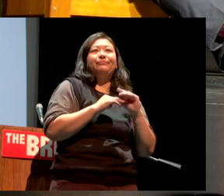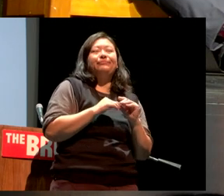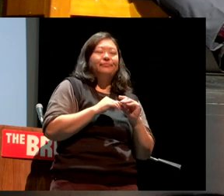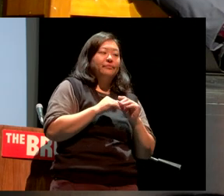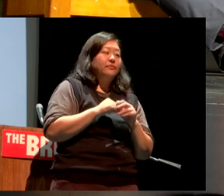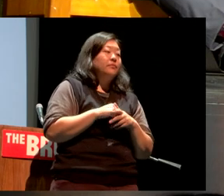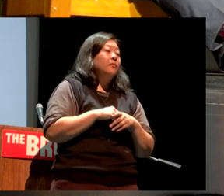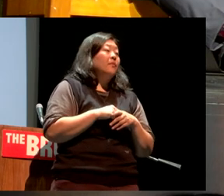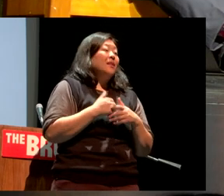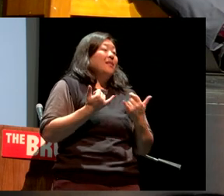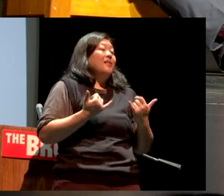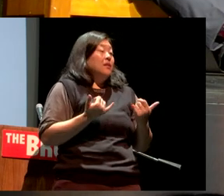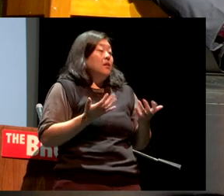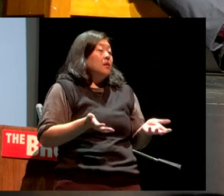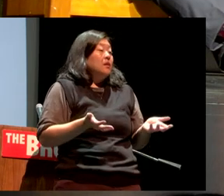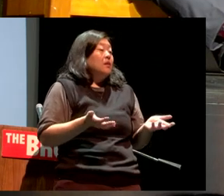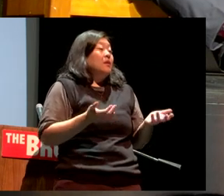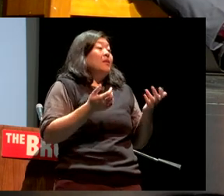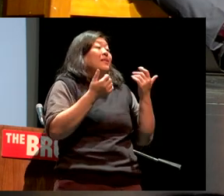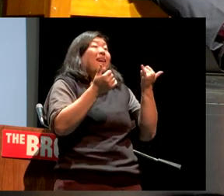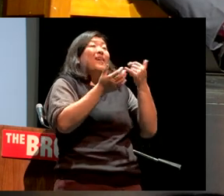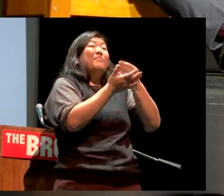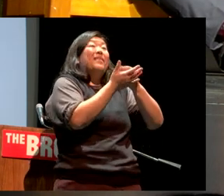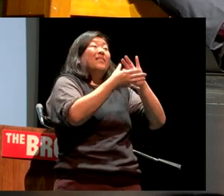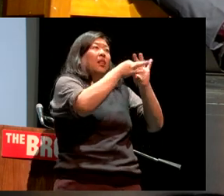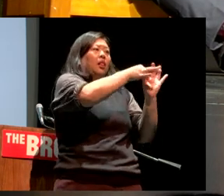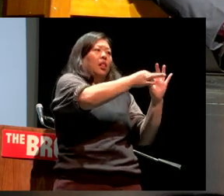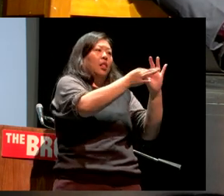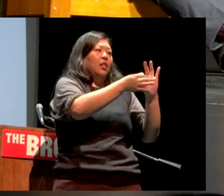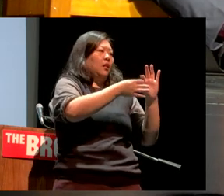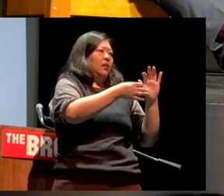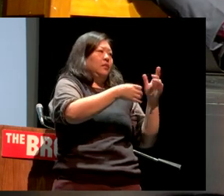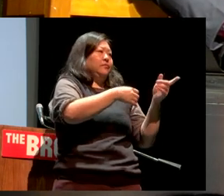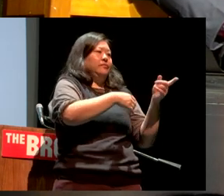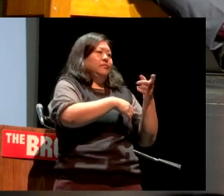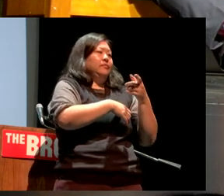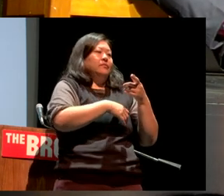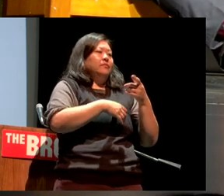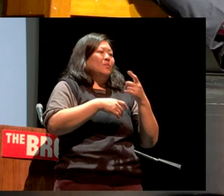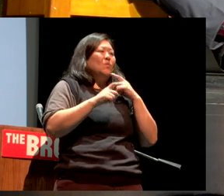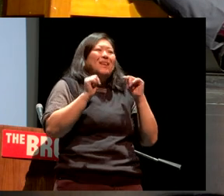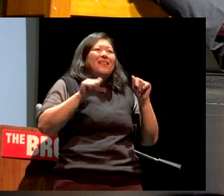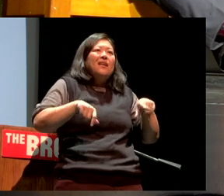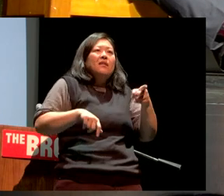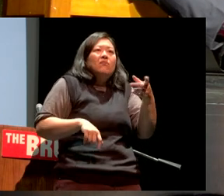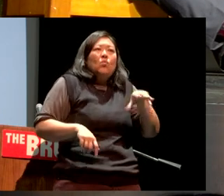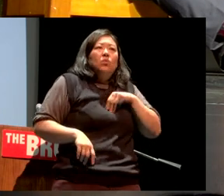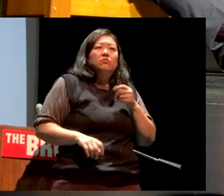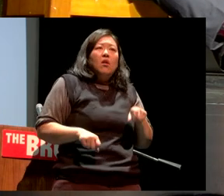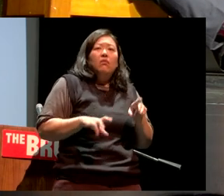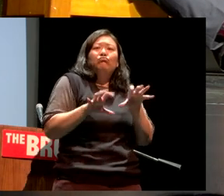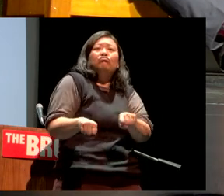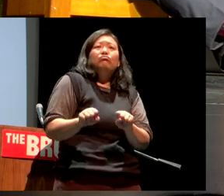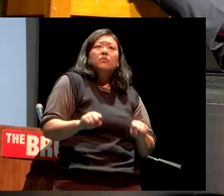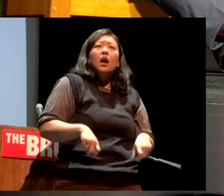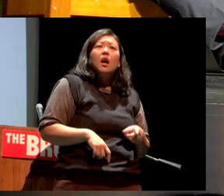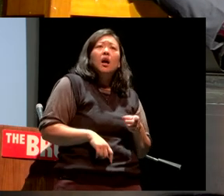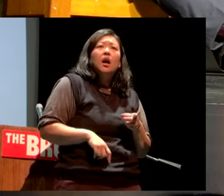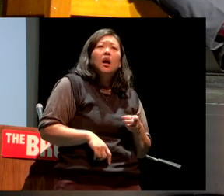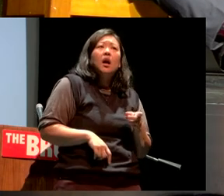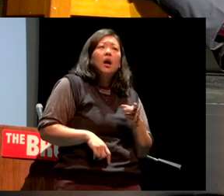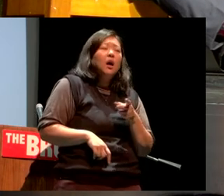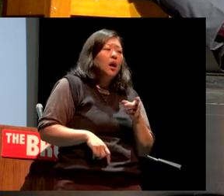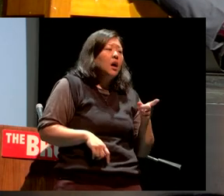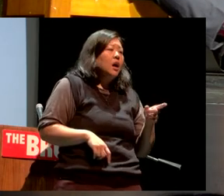know, pre-alpha monetization, because you can actually own the asset in the game. The blockchain game developer are starting